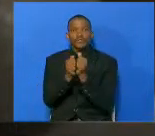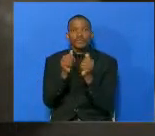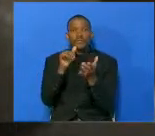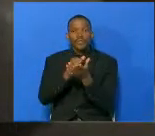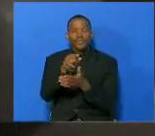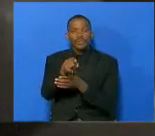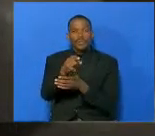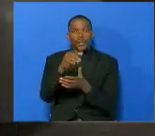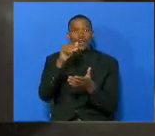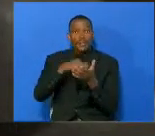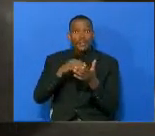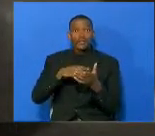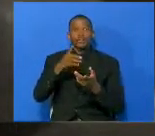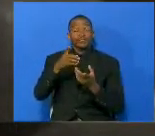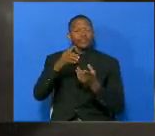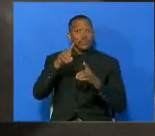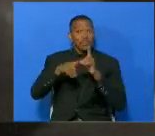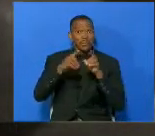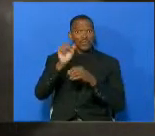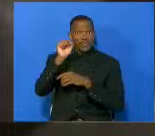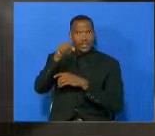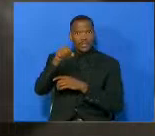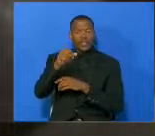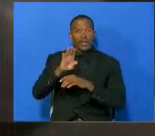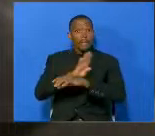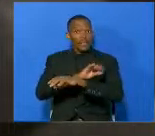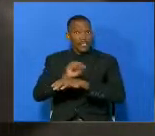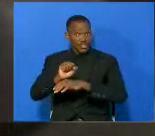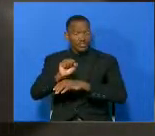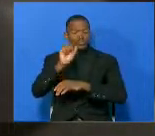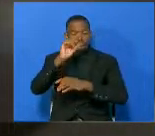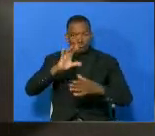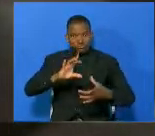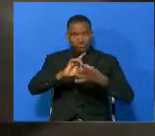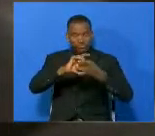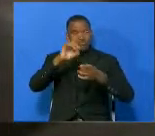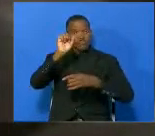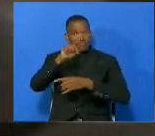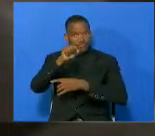People to people, yes. Business to business, yes.